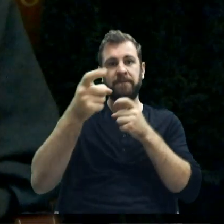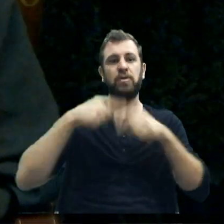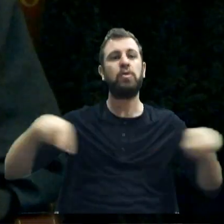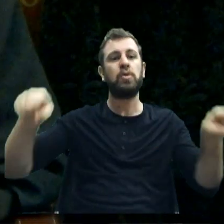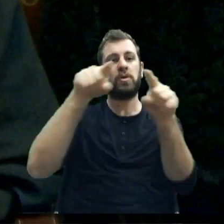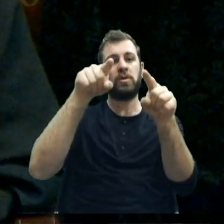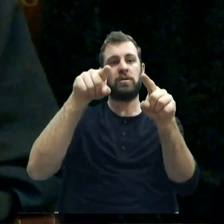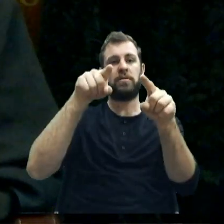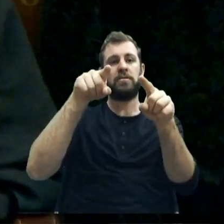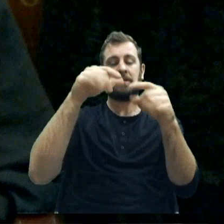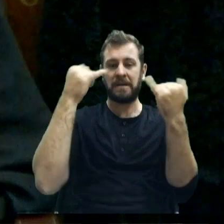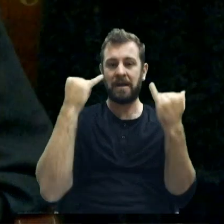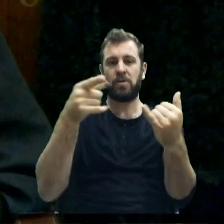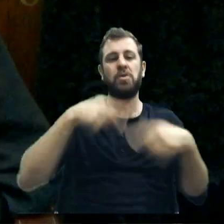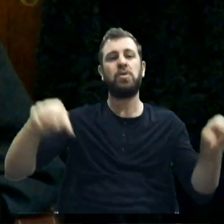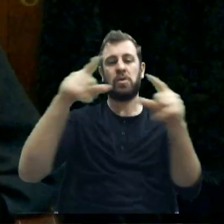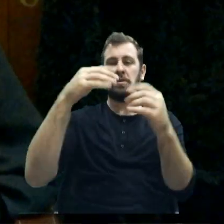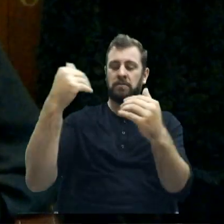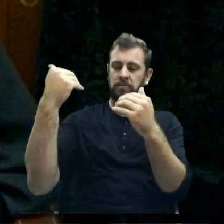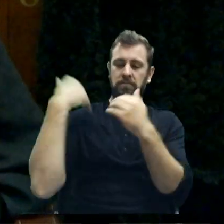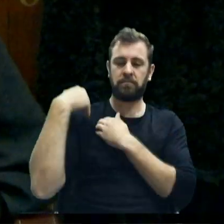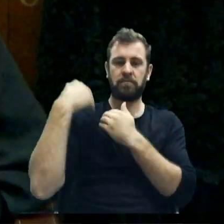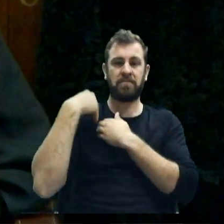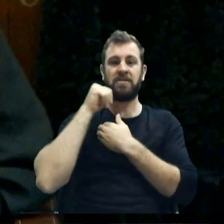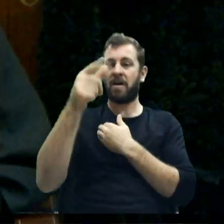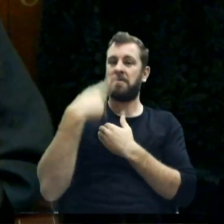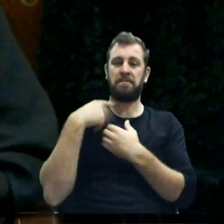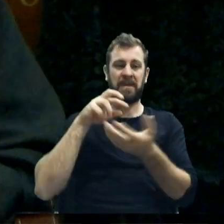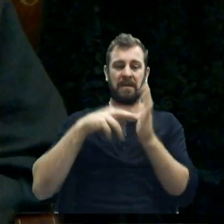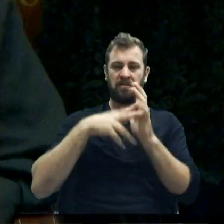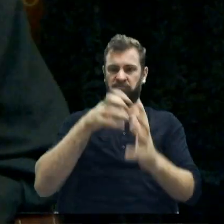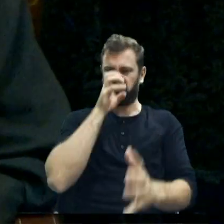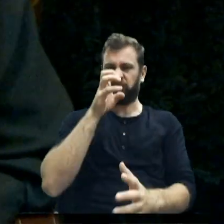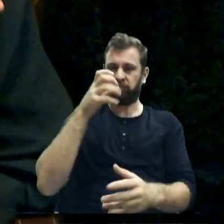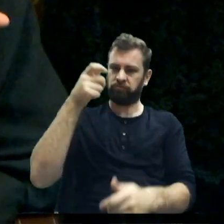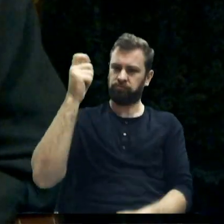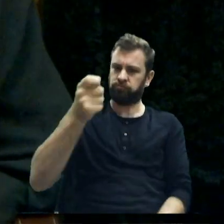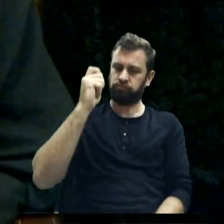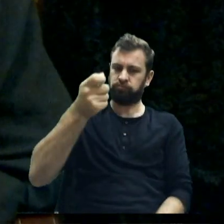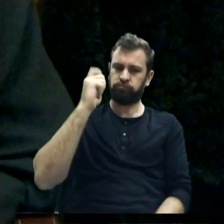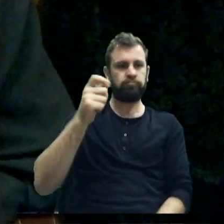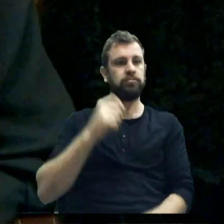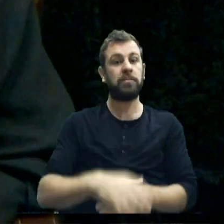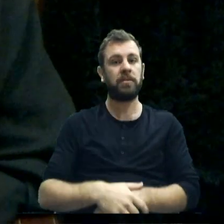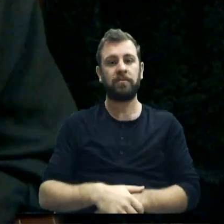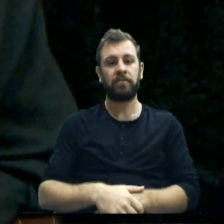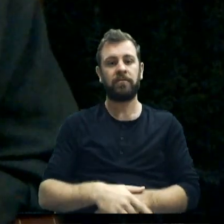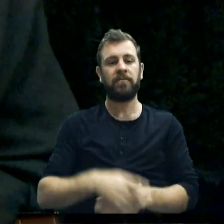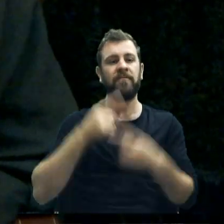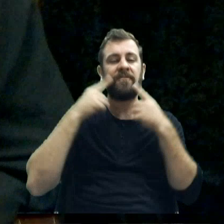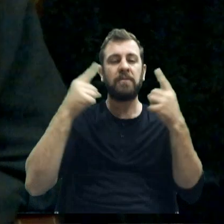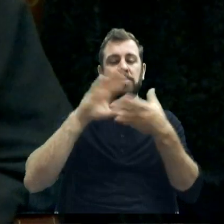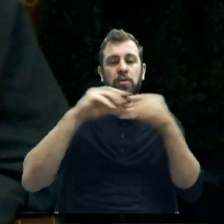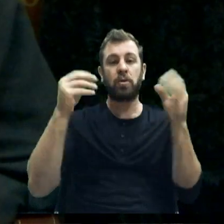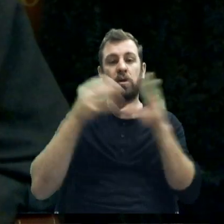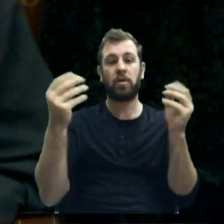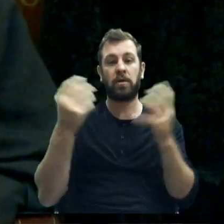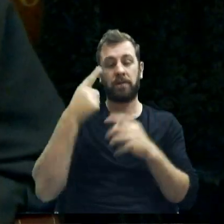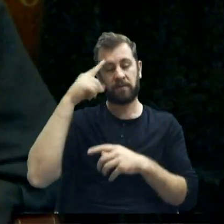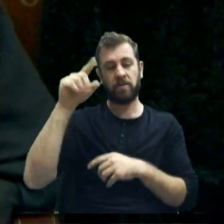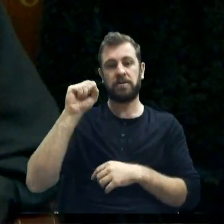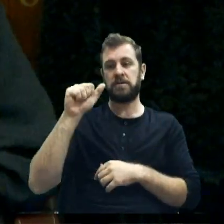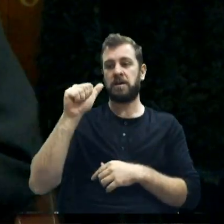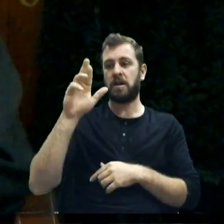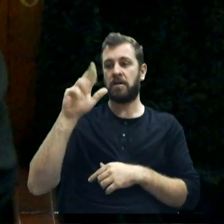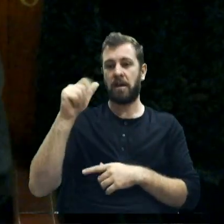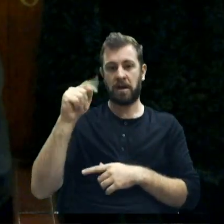means to what? To govern with an iron fist. The famous story, and I'll end with this discussion, the famous story of Sa'ad from